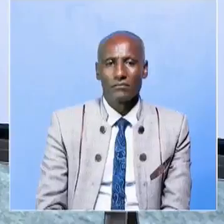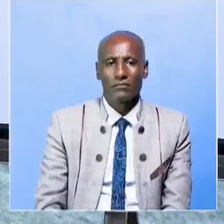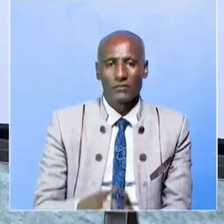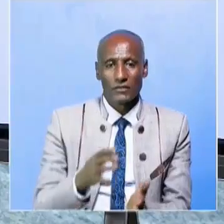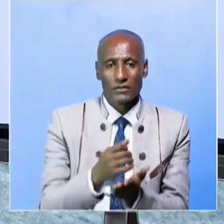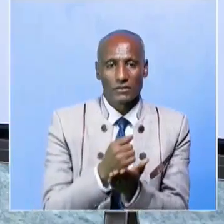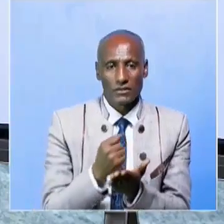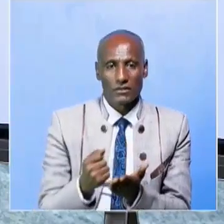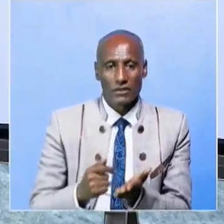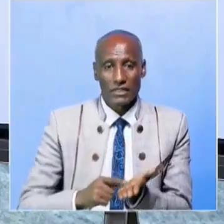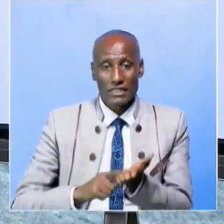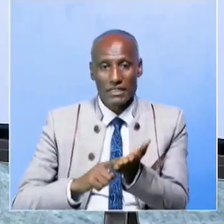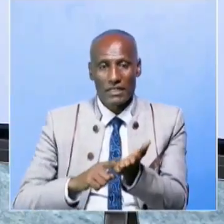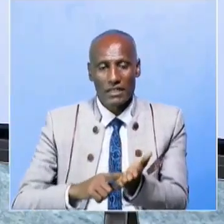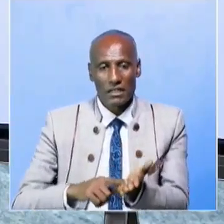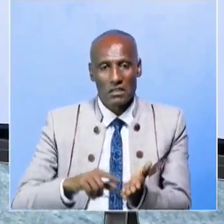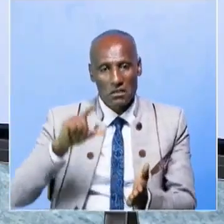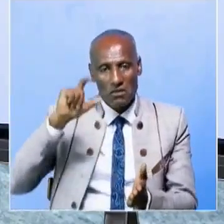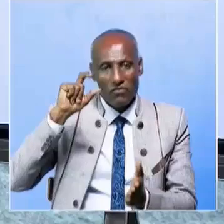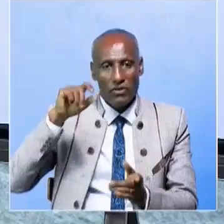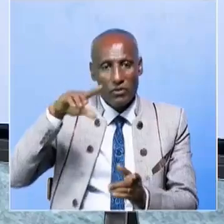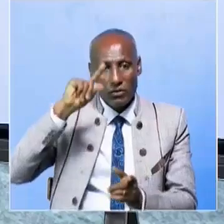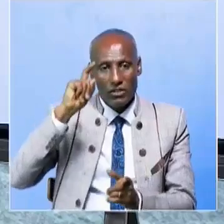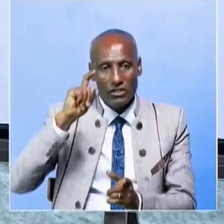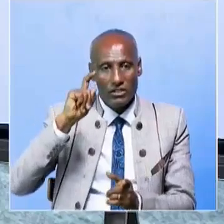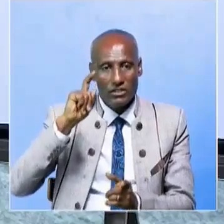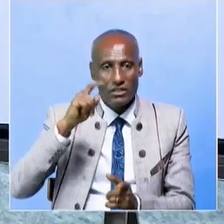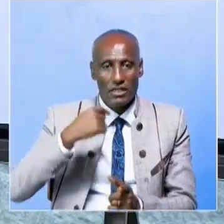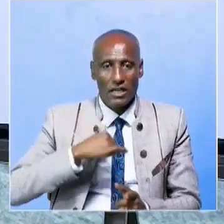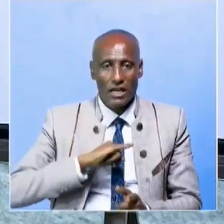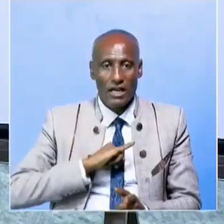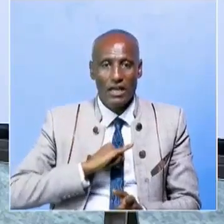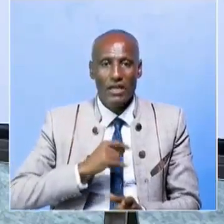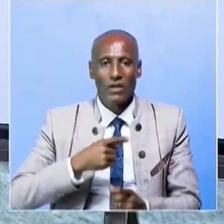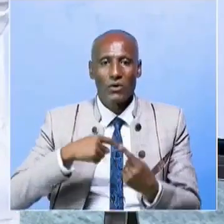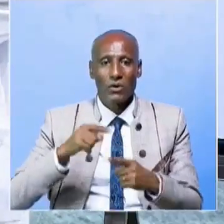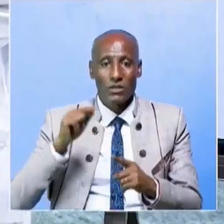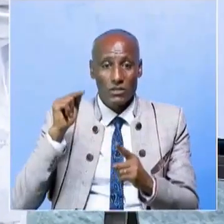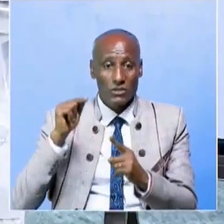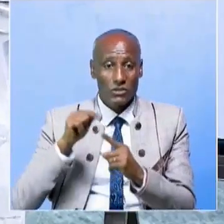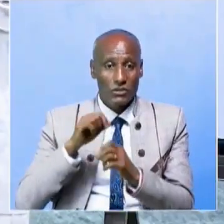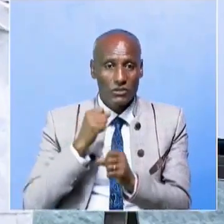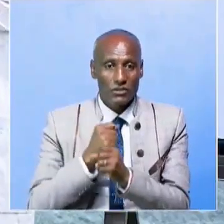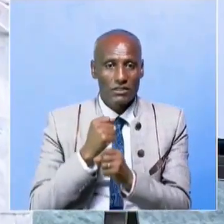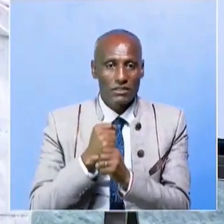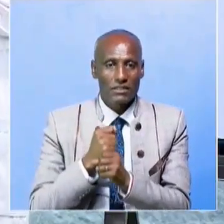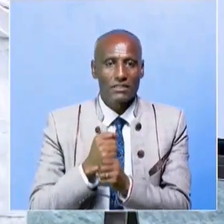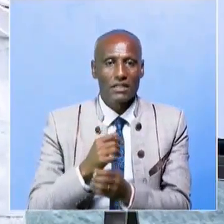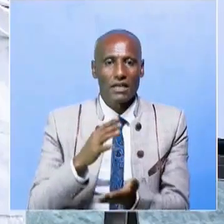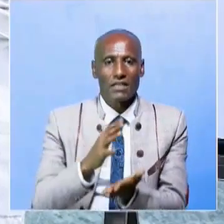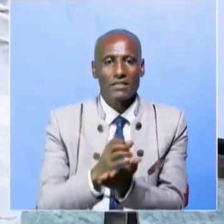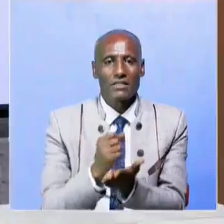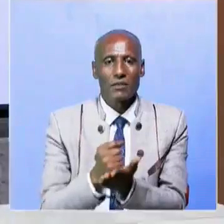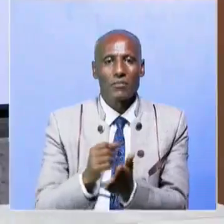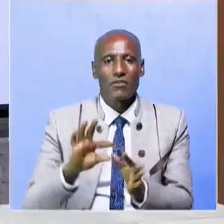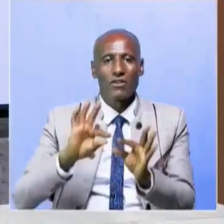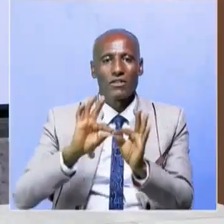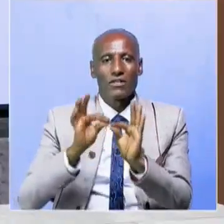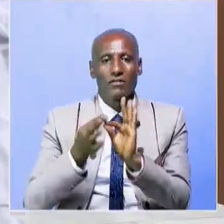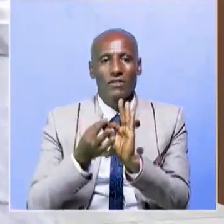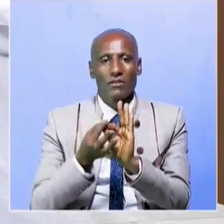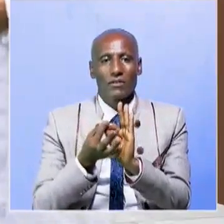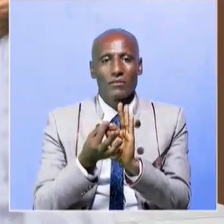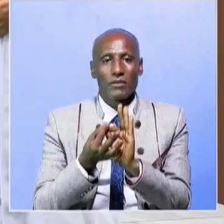So these are a few questions that I want you to do. Some of the vocabularies may